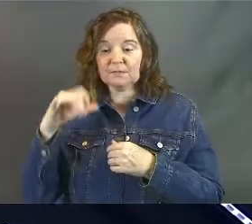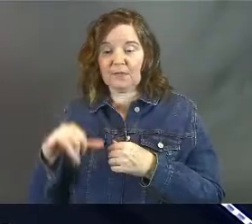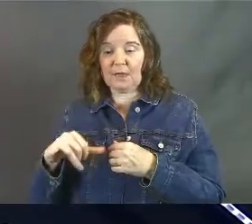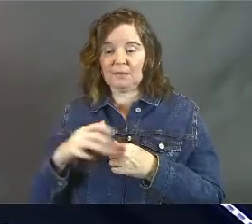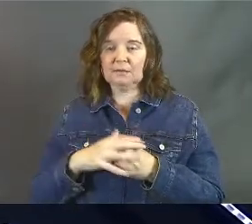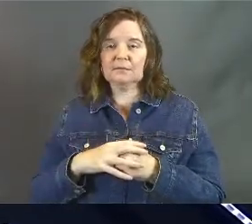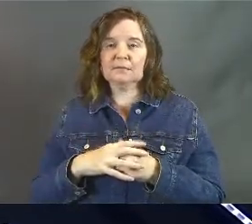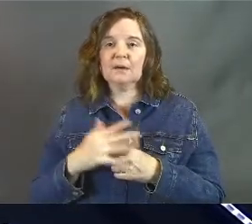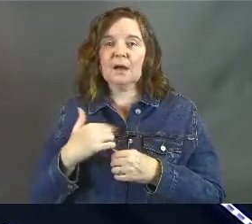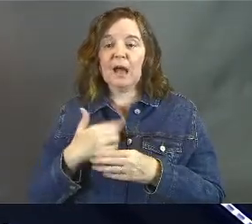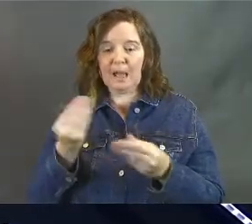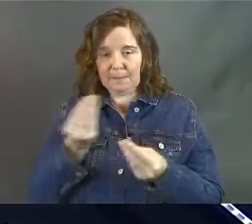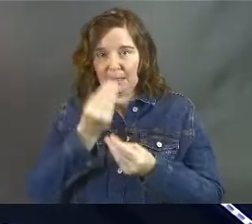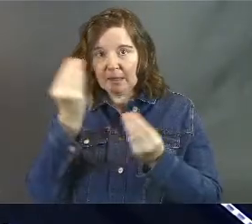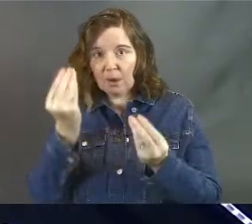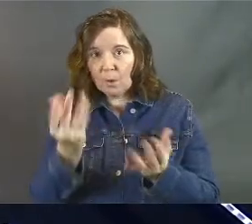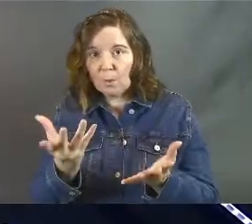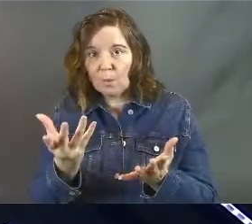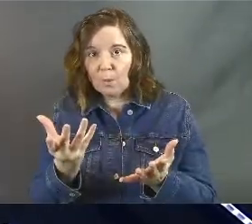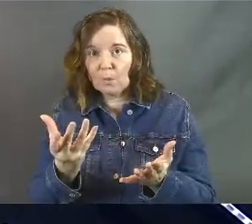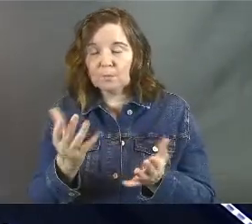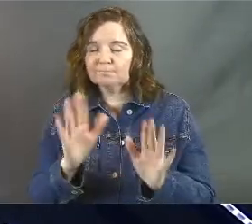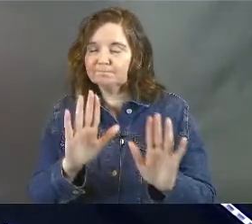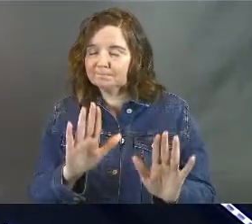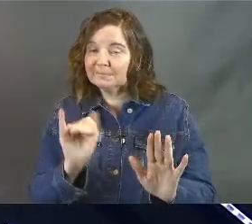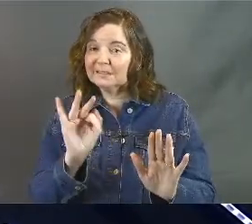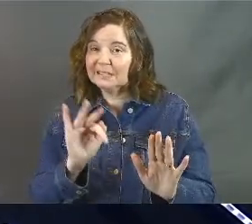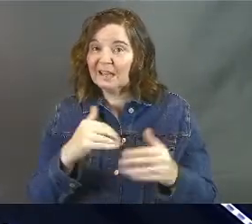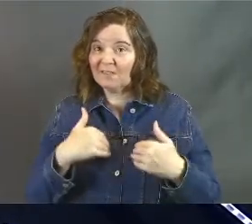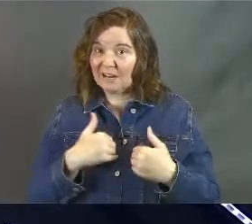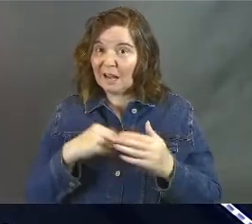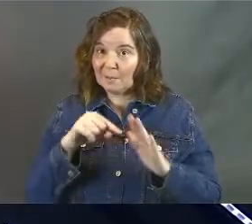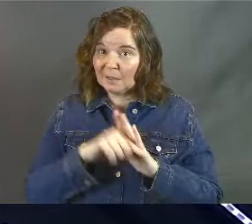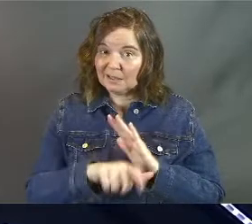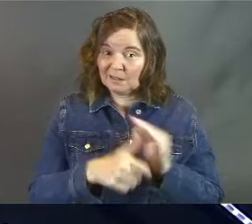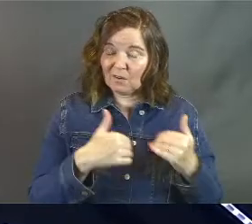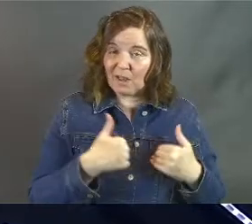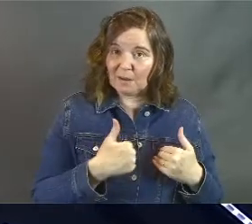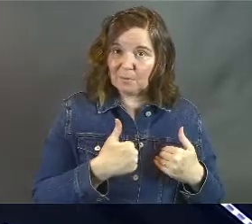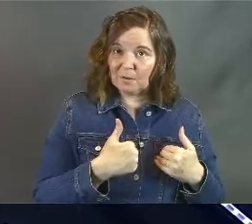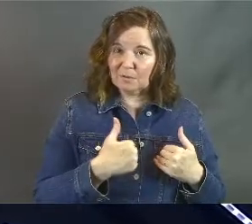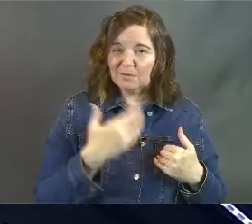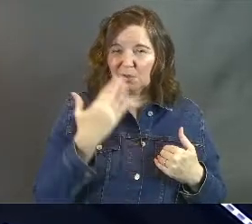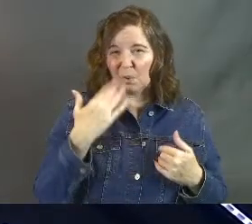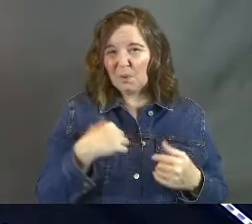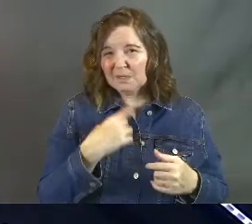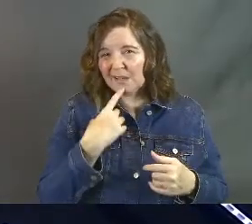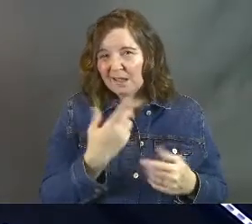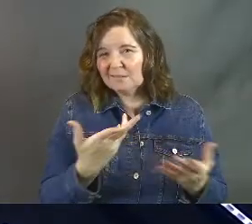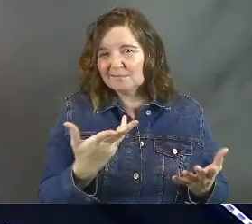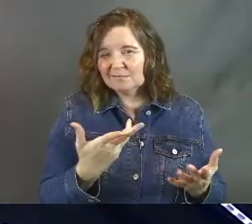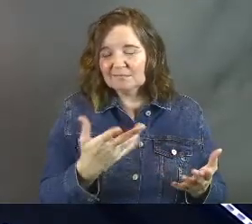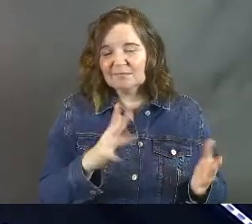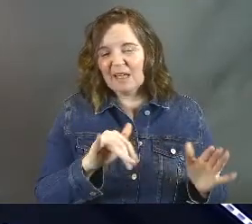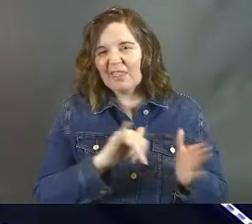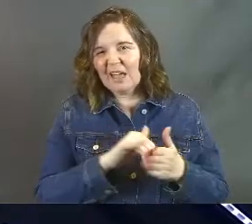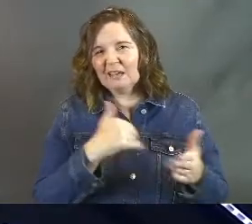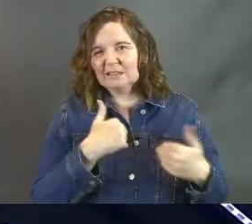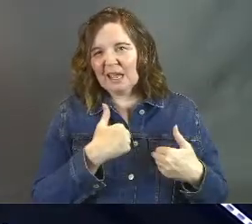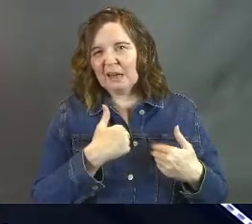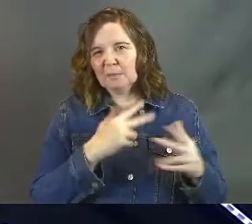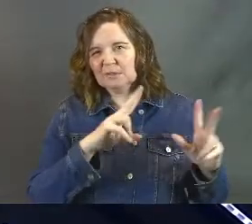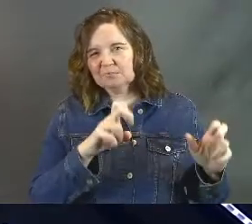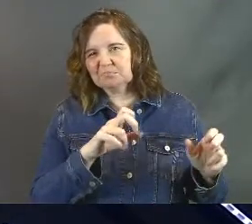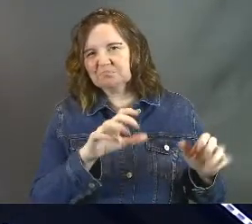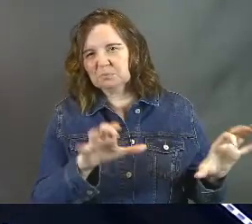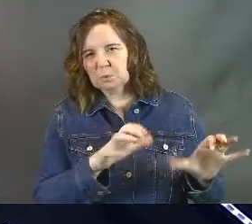that, I'm letting you know that, listen, if an animal kills another animal, do you know what we say? We say that's animals being